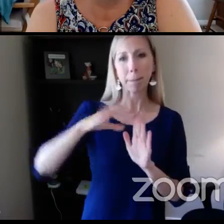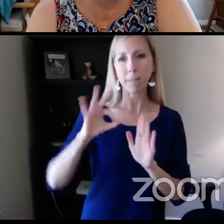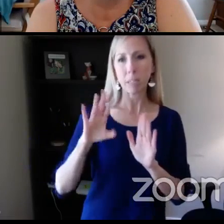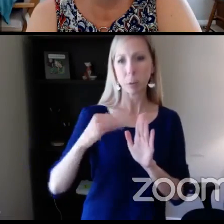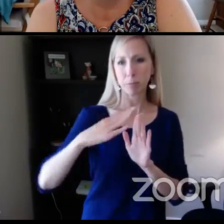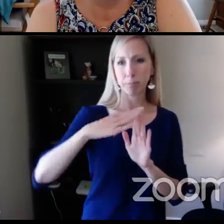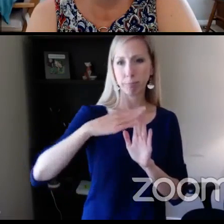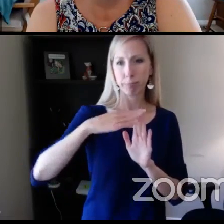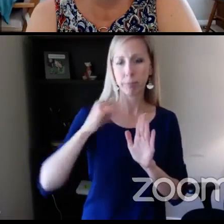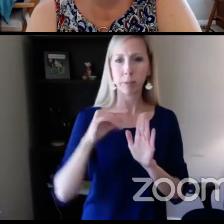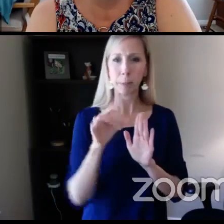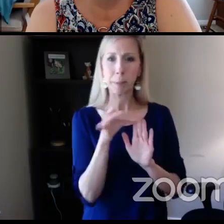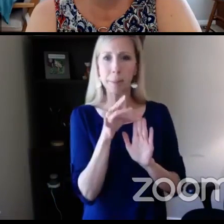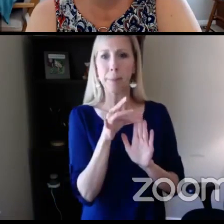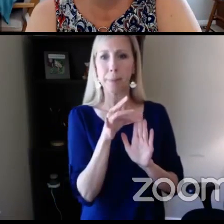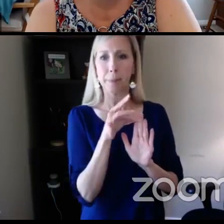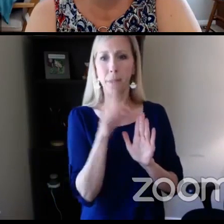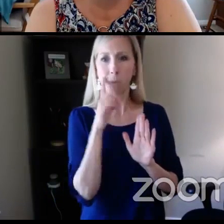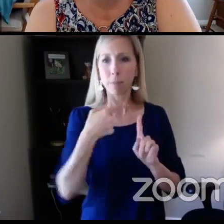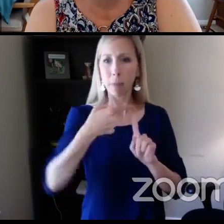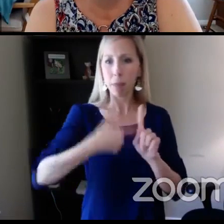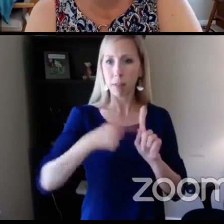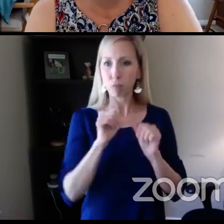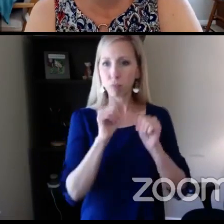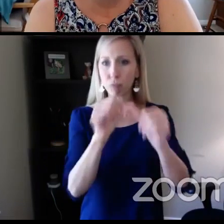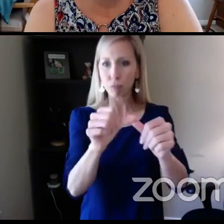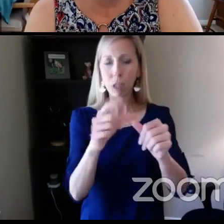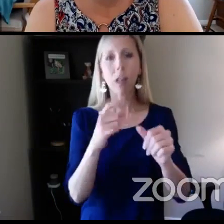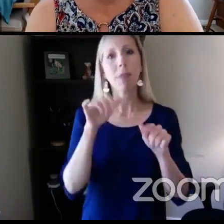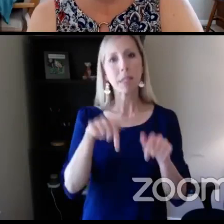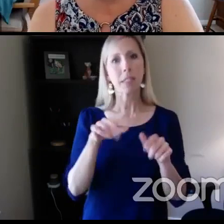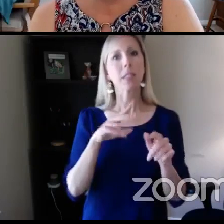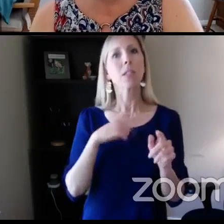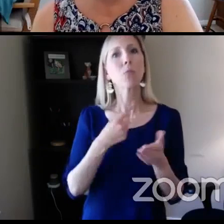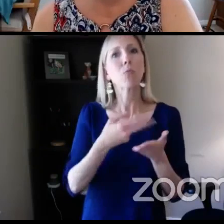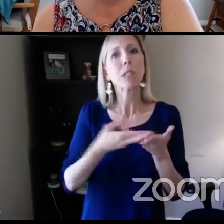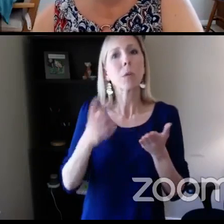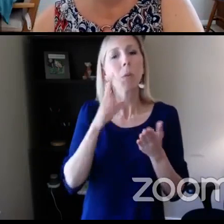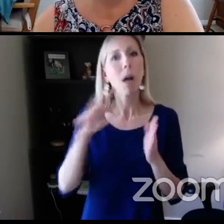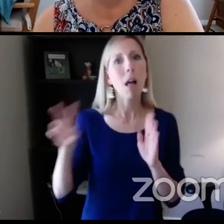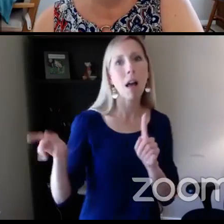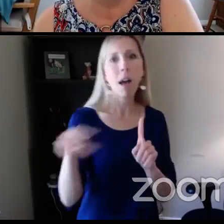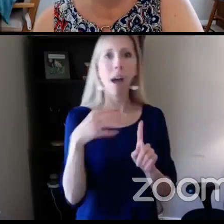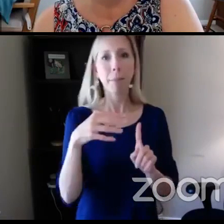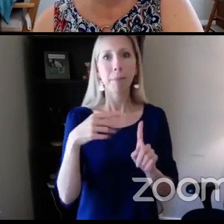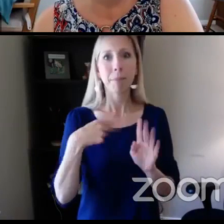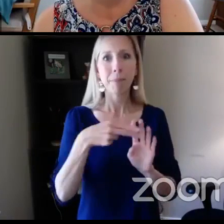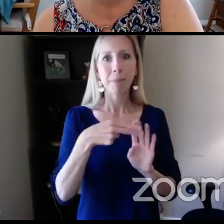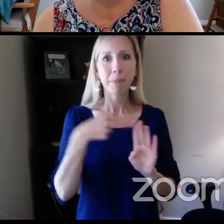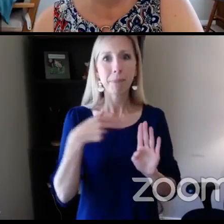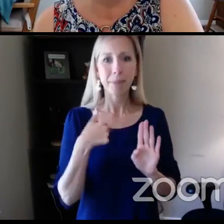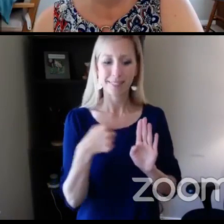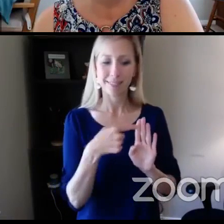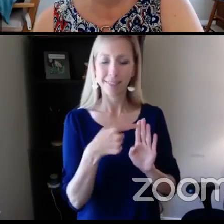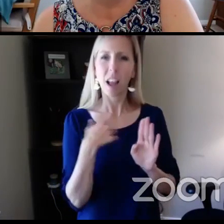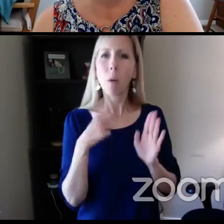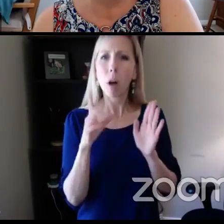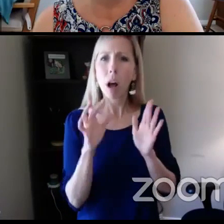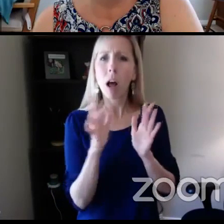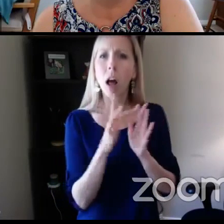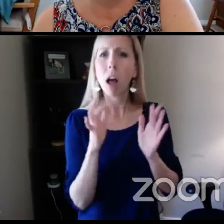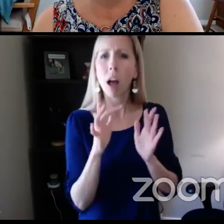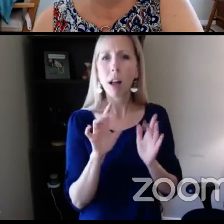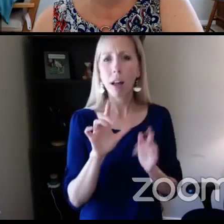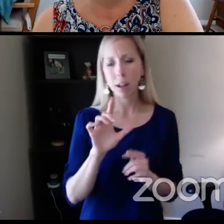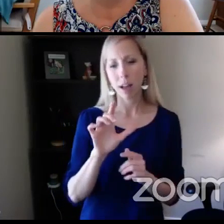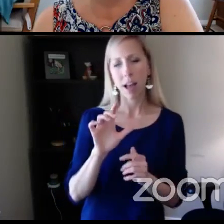long. So this is the resource that's highlighted there this month. We encourage you to look at some of the attachments that